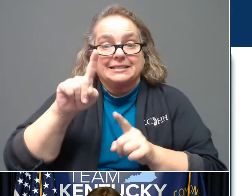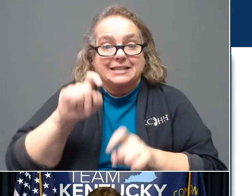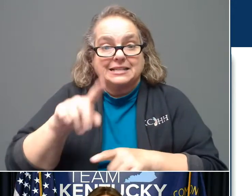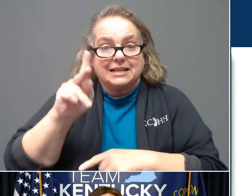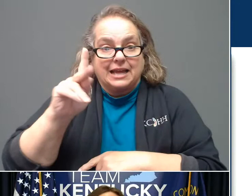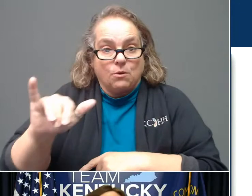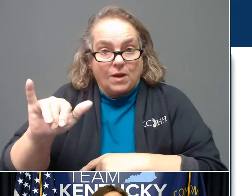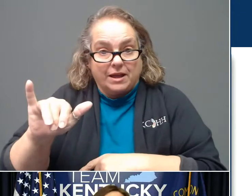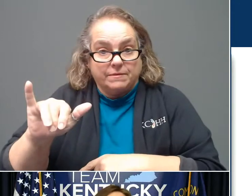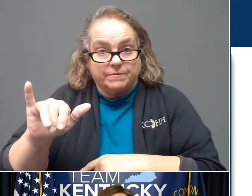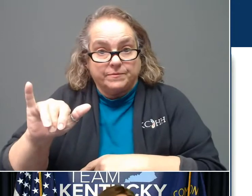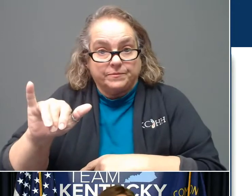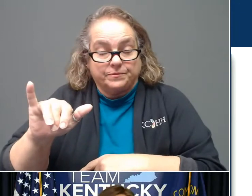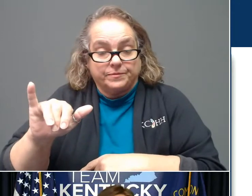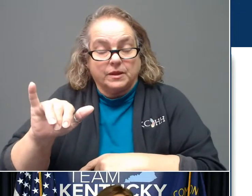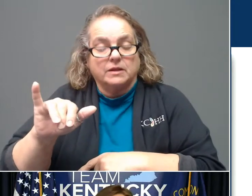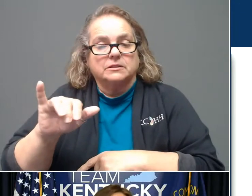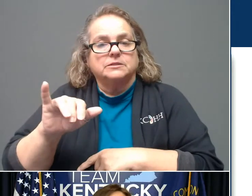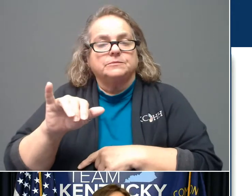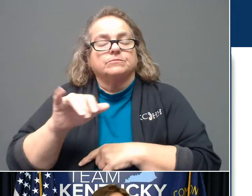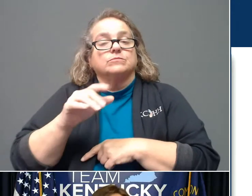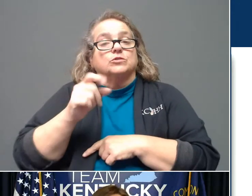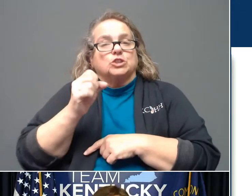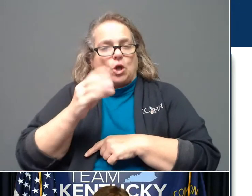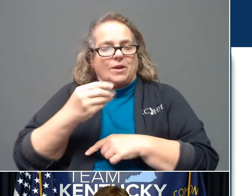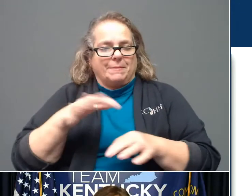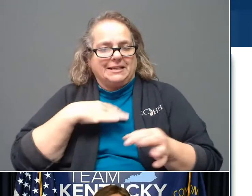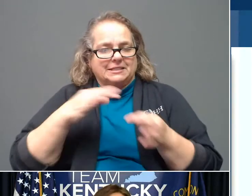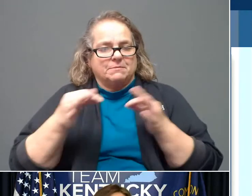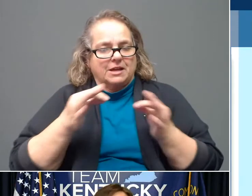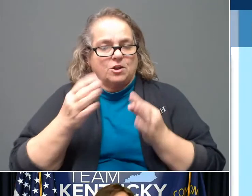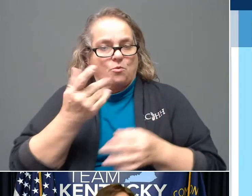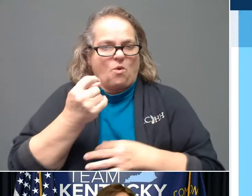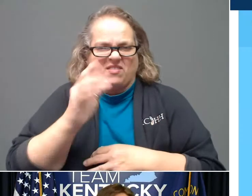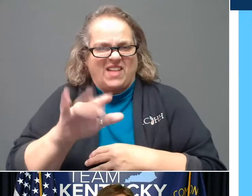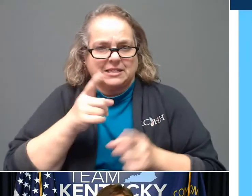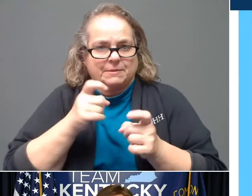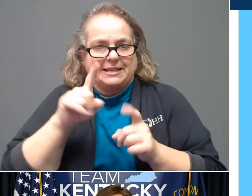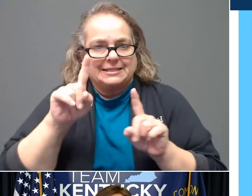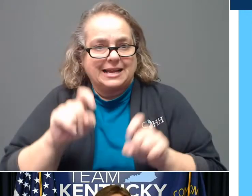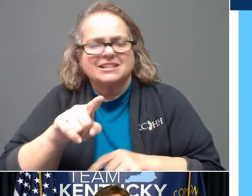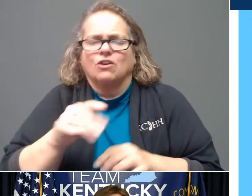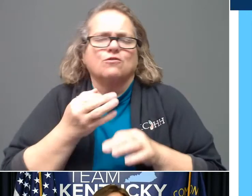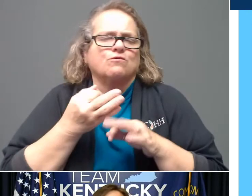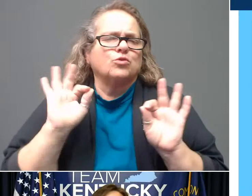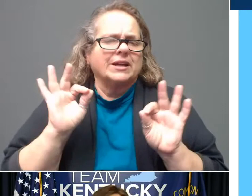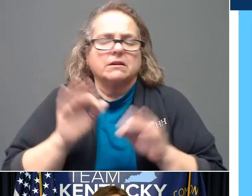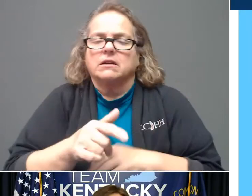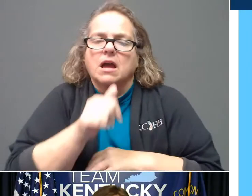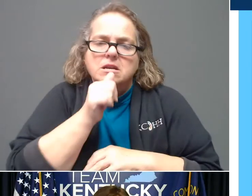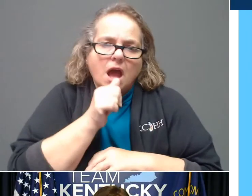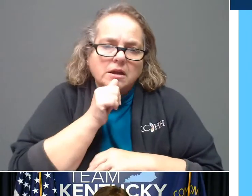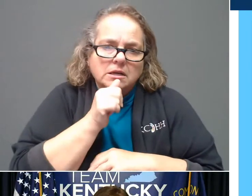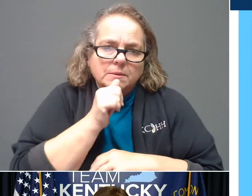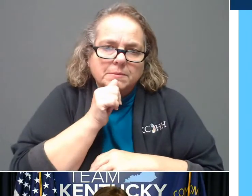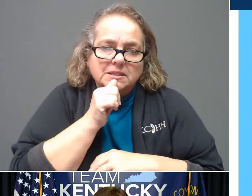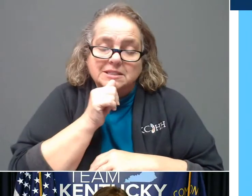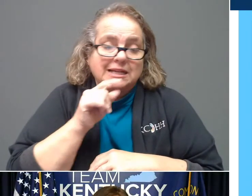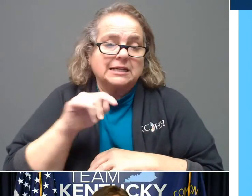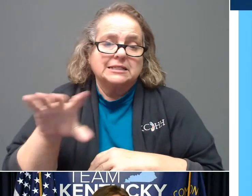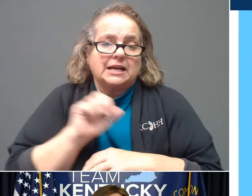So I'll tell you a little bit about the speed test. First of all, it is free. It is totally anonymous, and it takes about 30